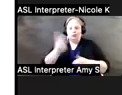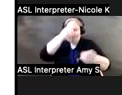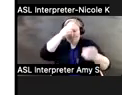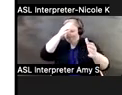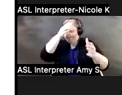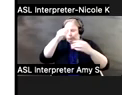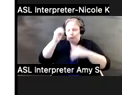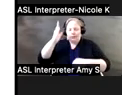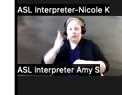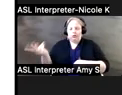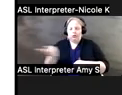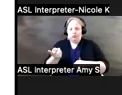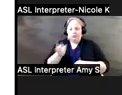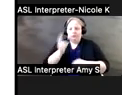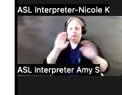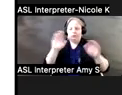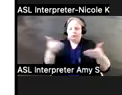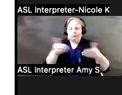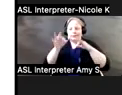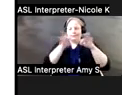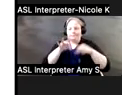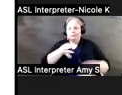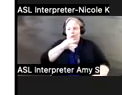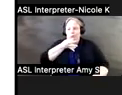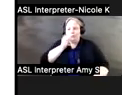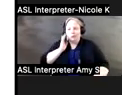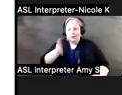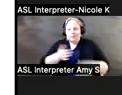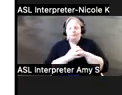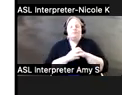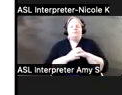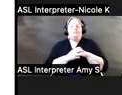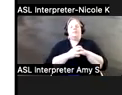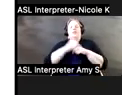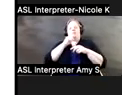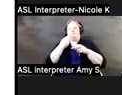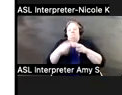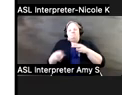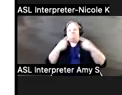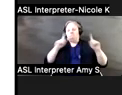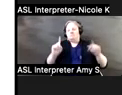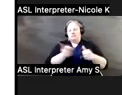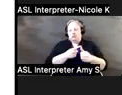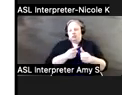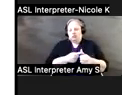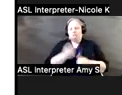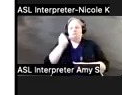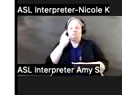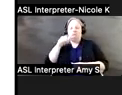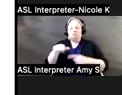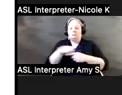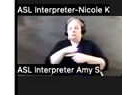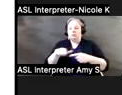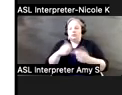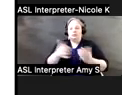we'll be introducing here shortly. So just a little bit of housekeeping. So this training is brought to you